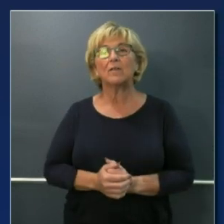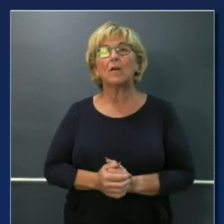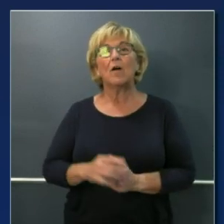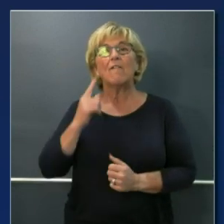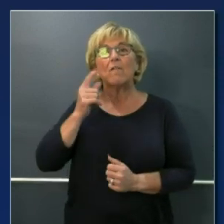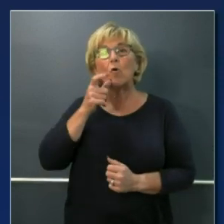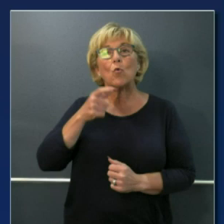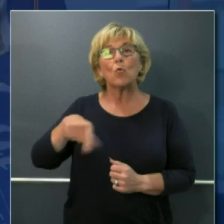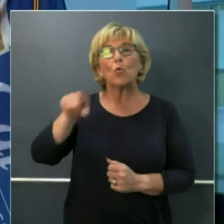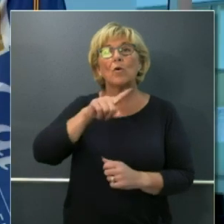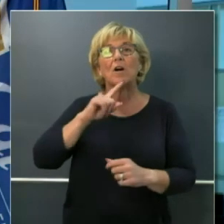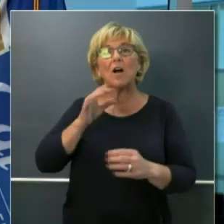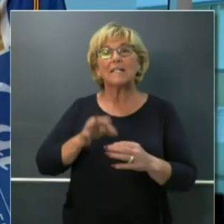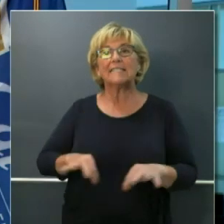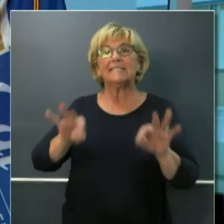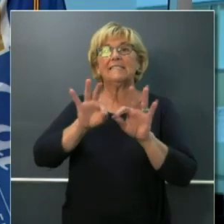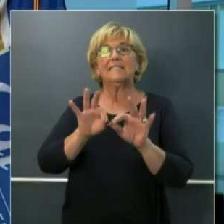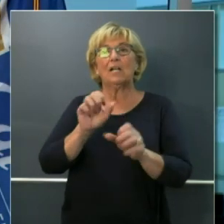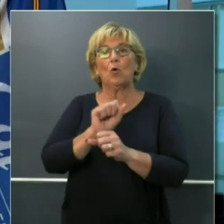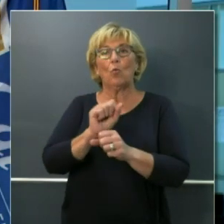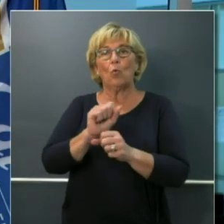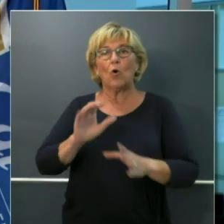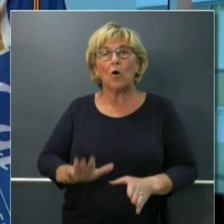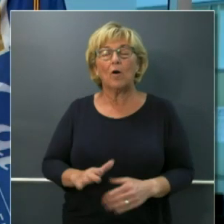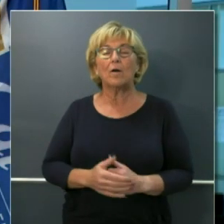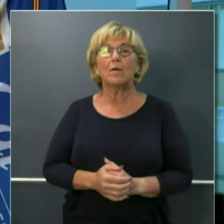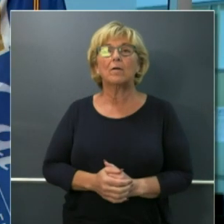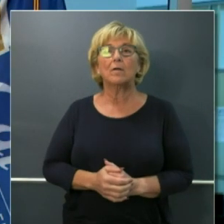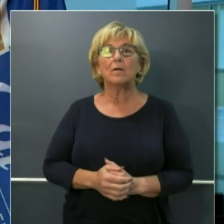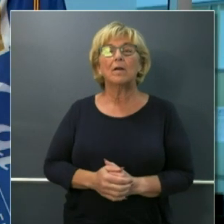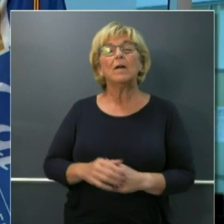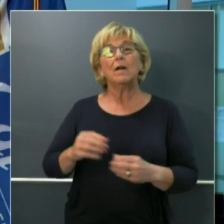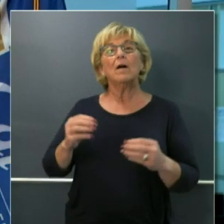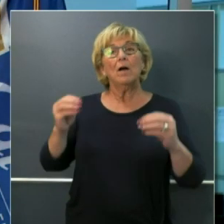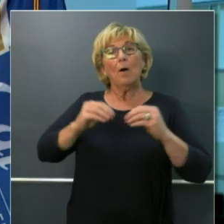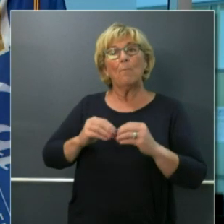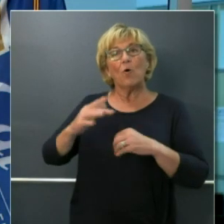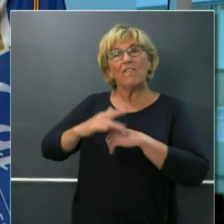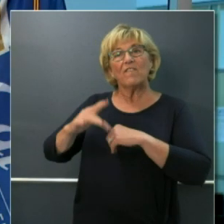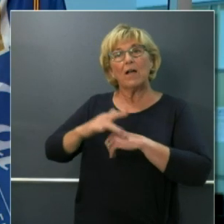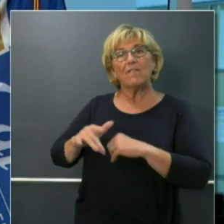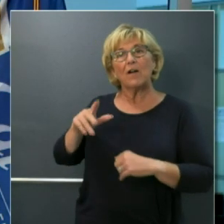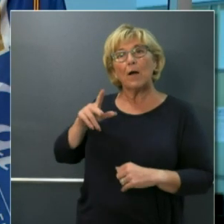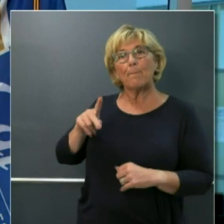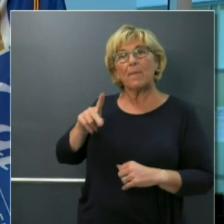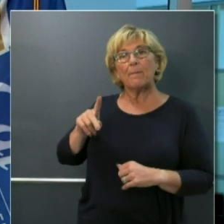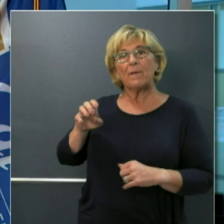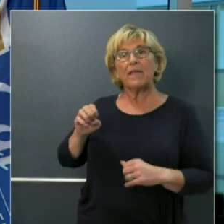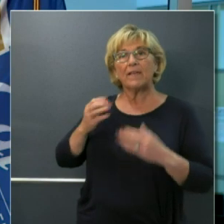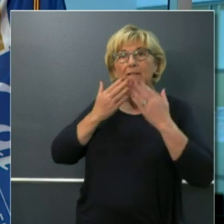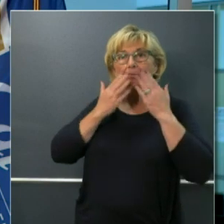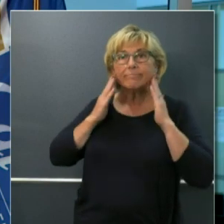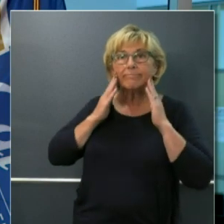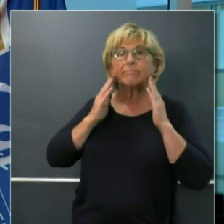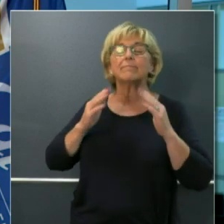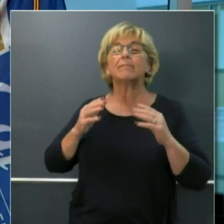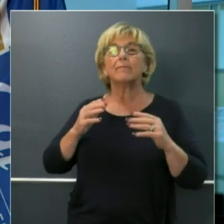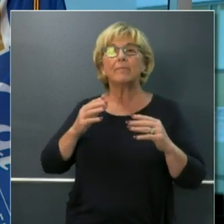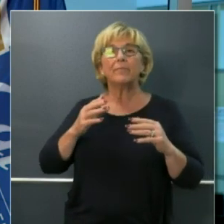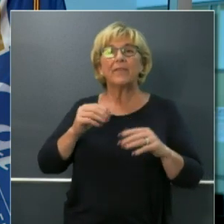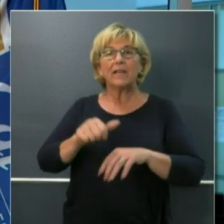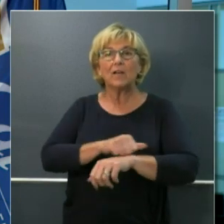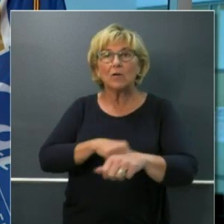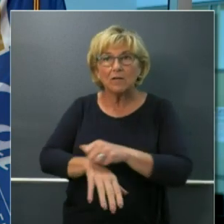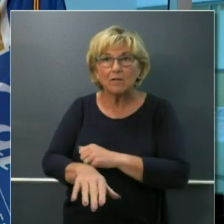essential workers, continue to move forward, making PPE more available, and then also continuing to remind all of you in your daily behaviors